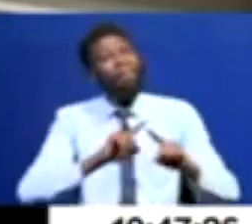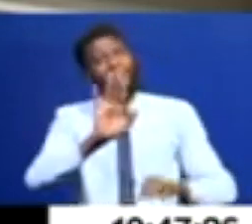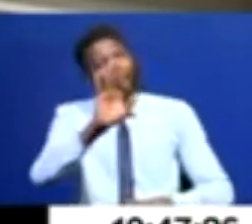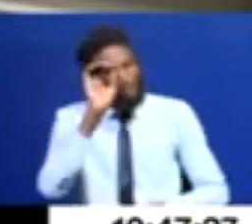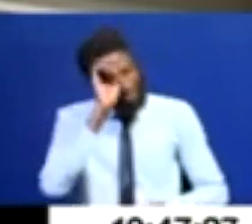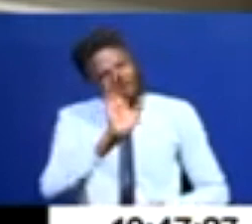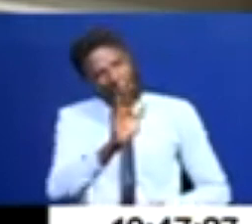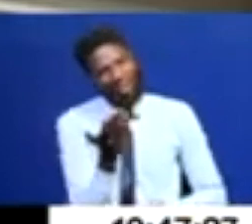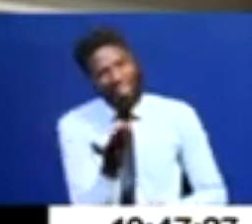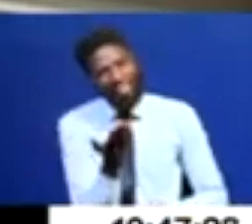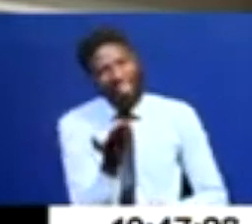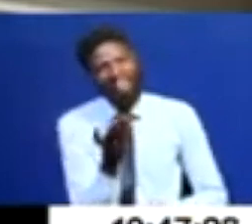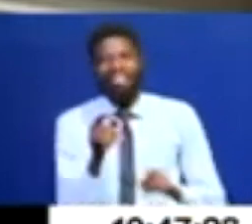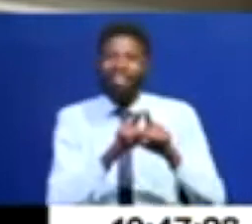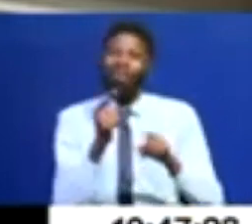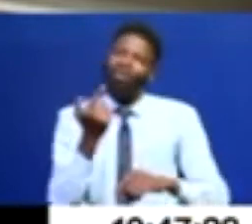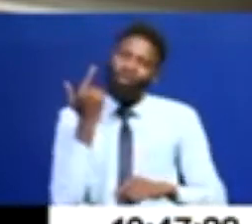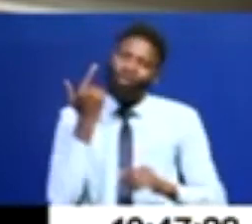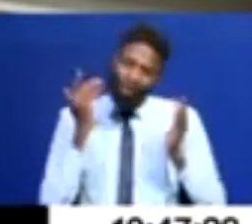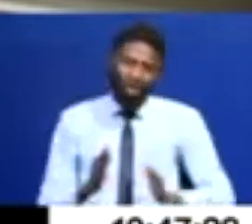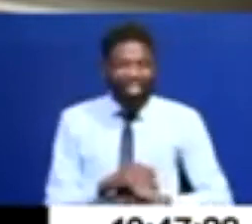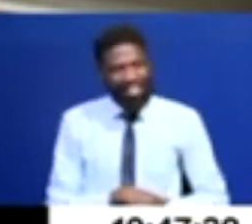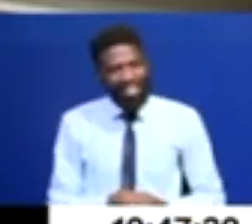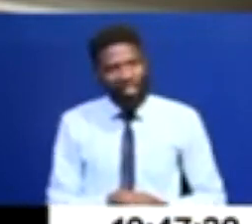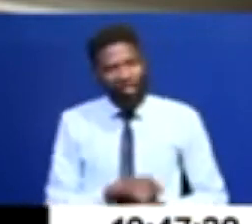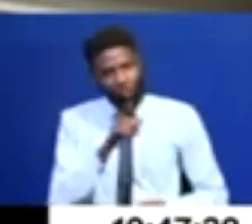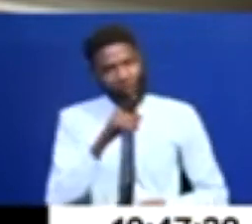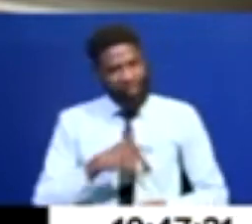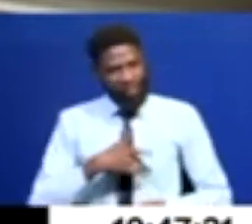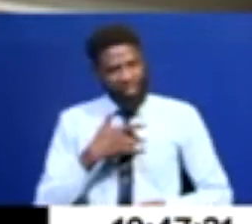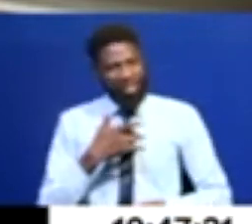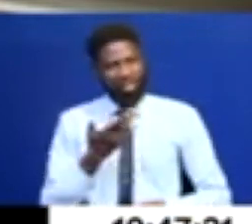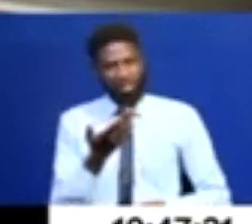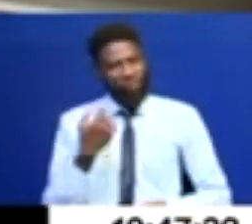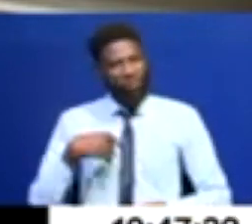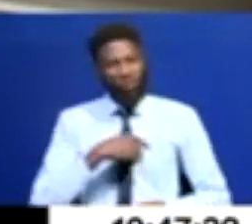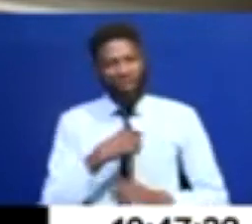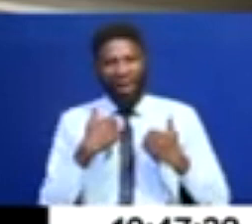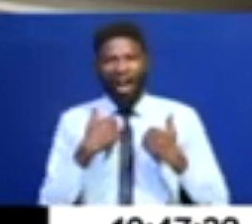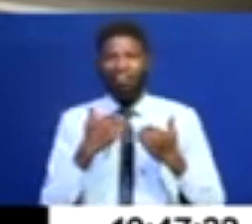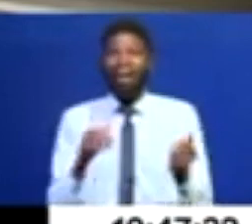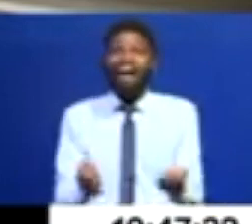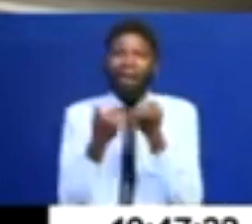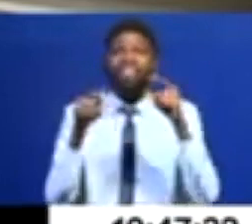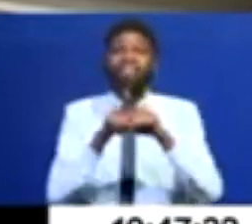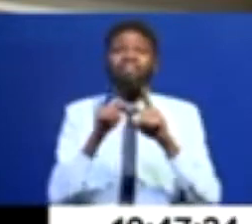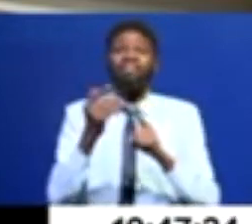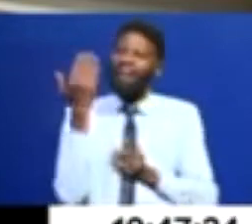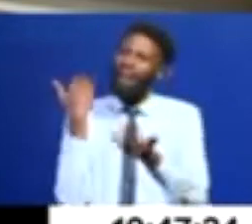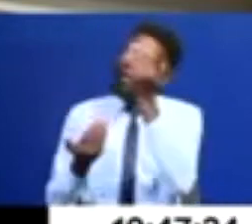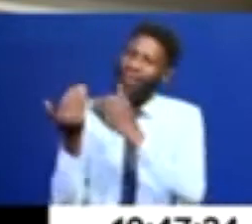Yes. As a lawyer, would we have this kind? Do we have any precedent or